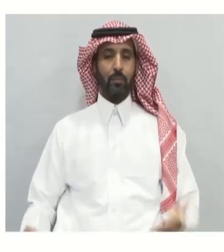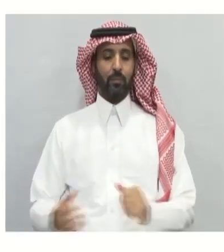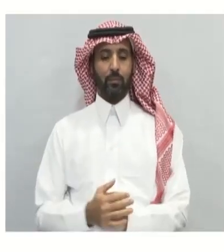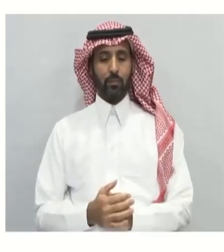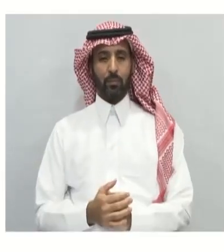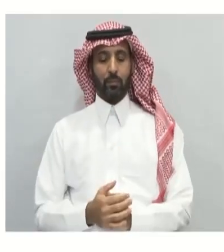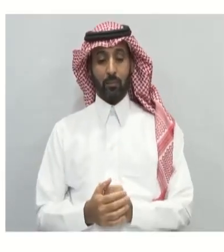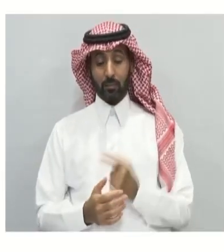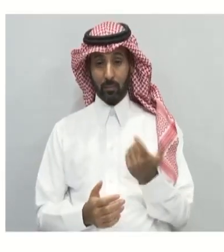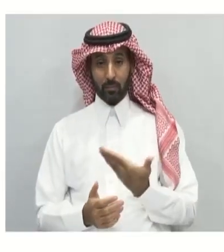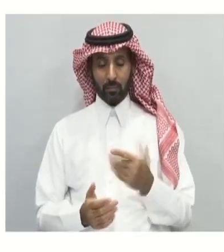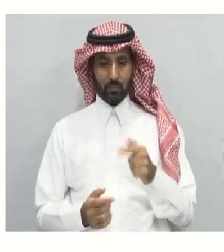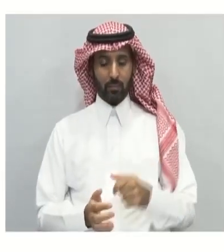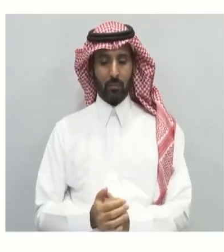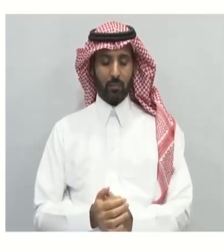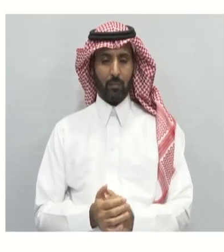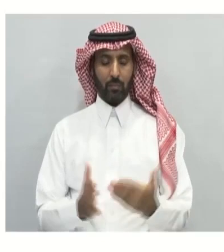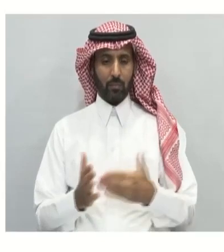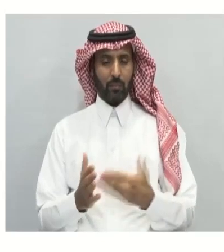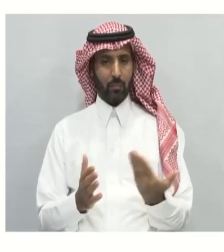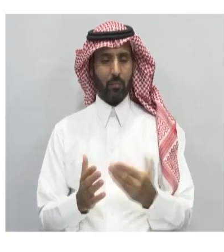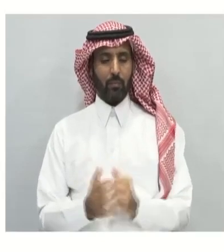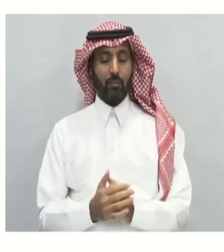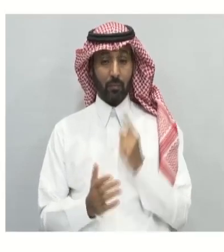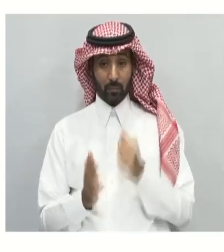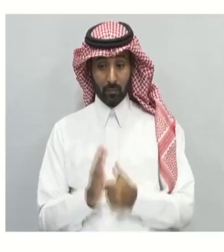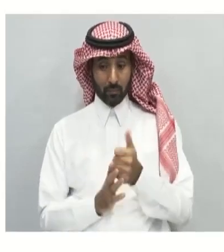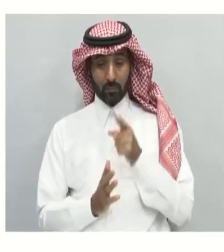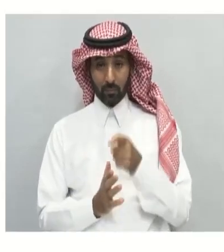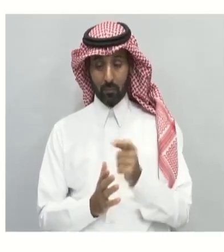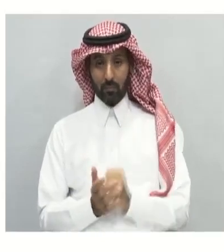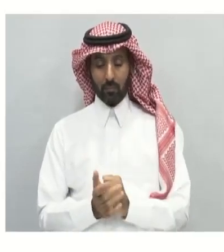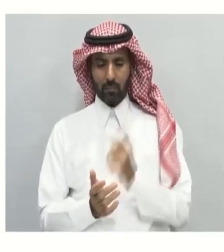start. For our lesson today, by the end of today's lesson, you will be able to